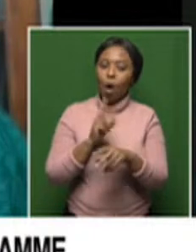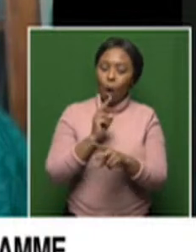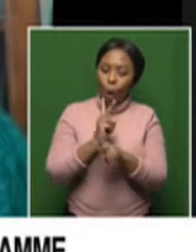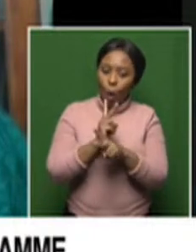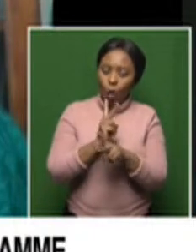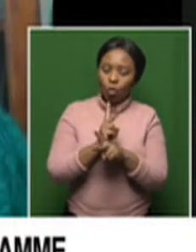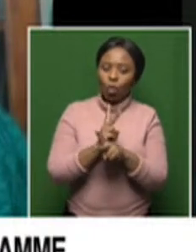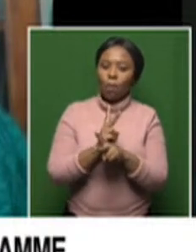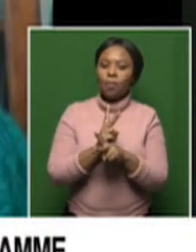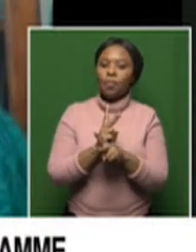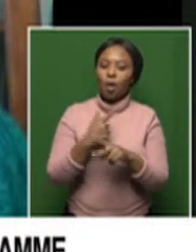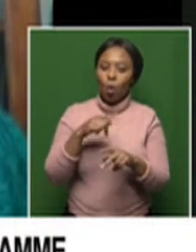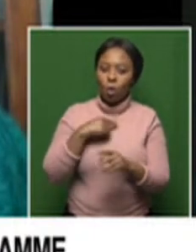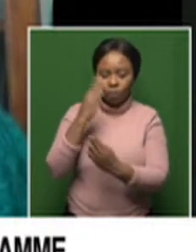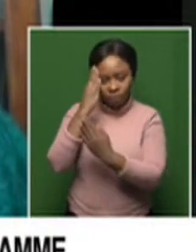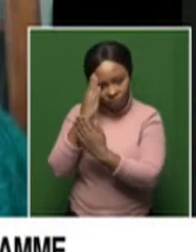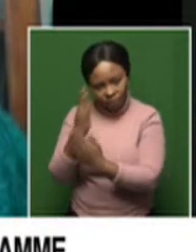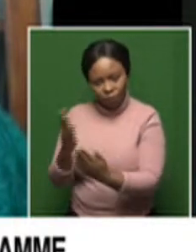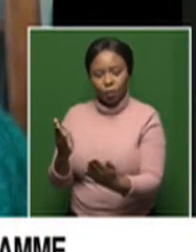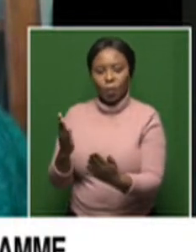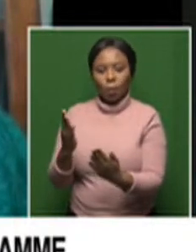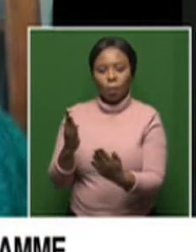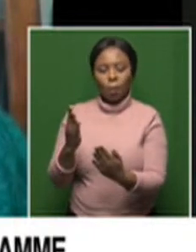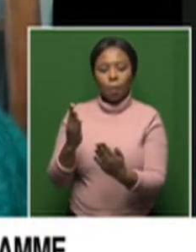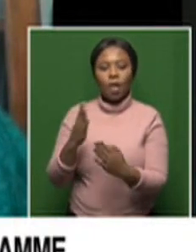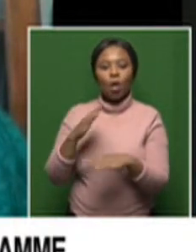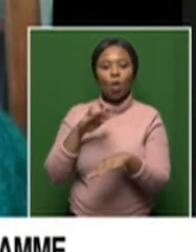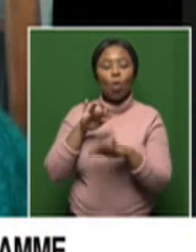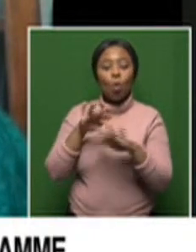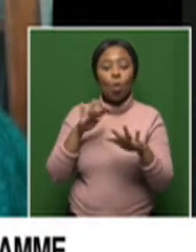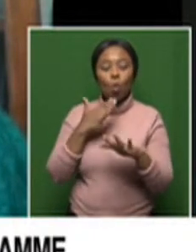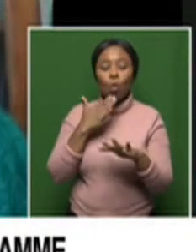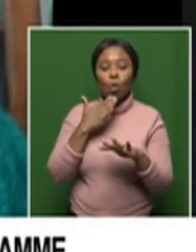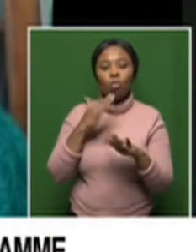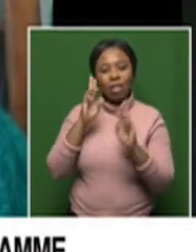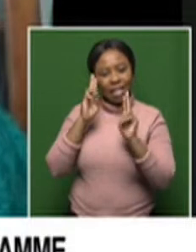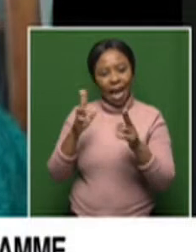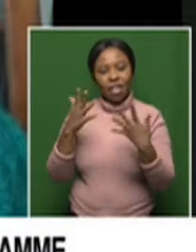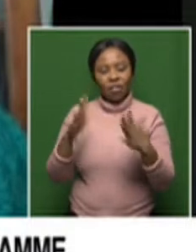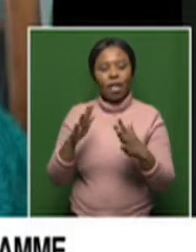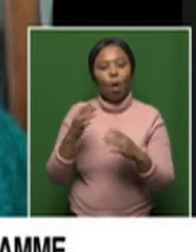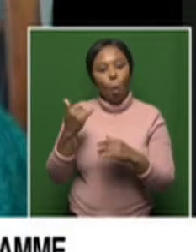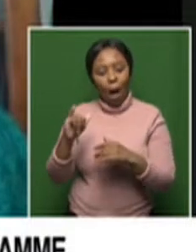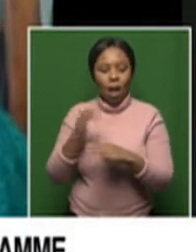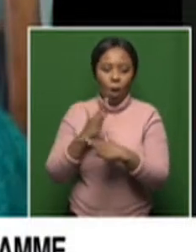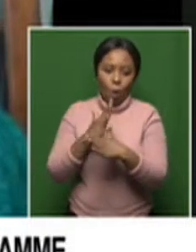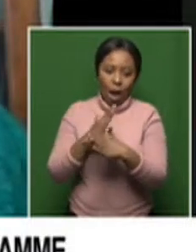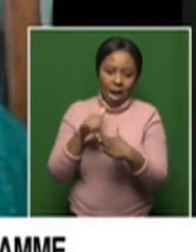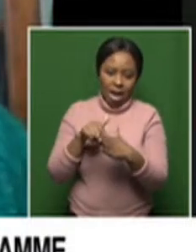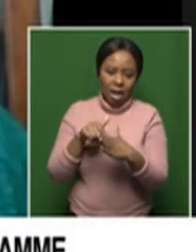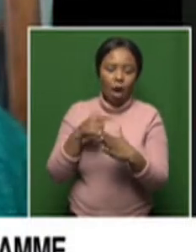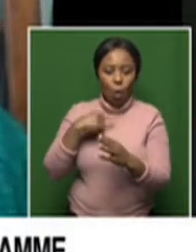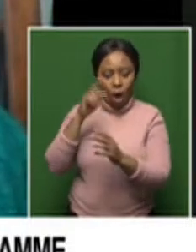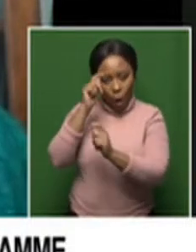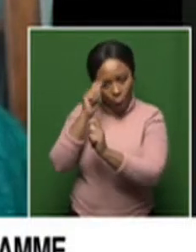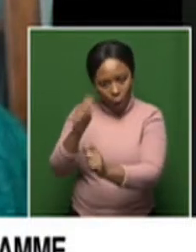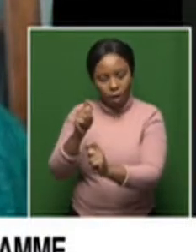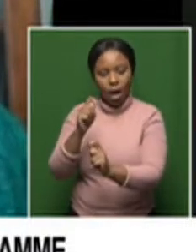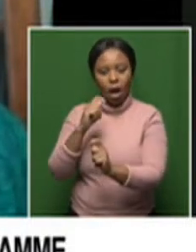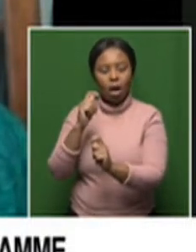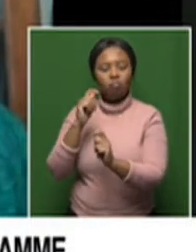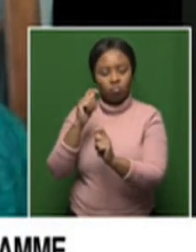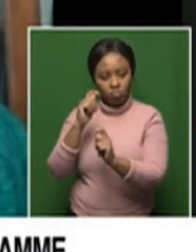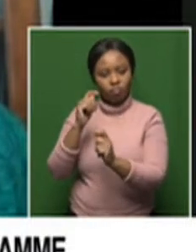banners to those that fell in the line of duty. We honor them and we recognize them.